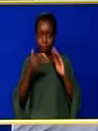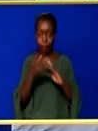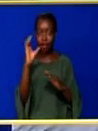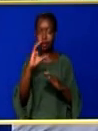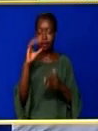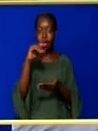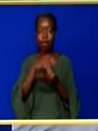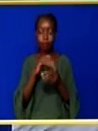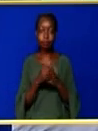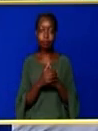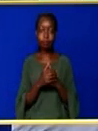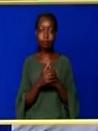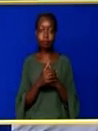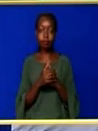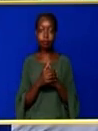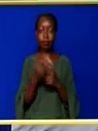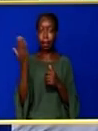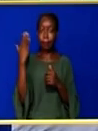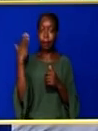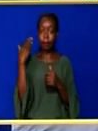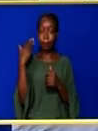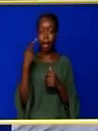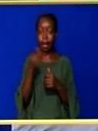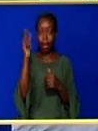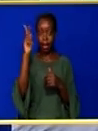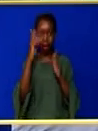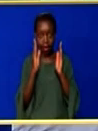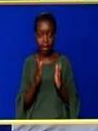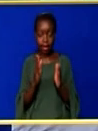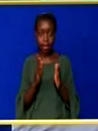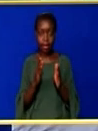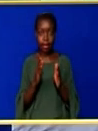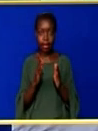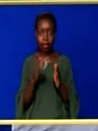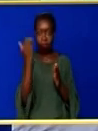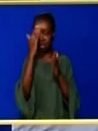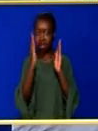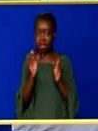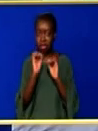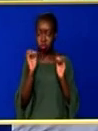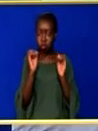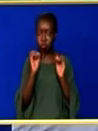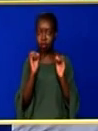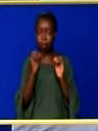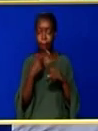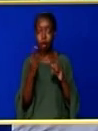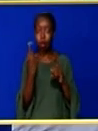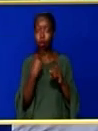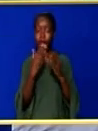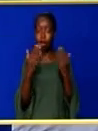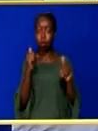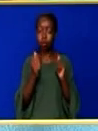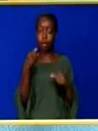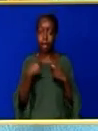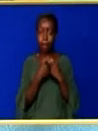that initially you are recognized. Yes. This is not registering. You're not a stranger to this country. This was your country. Yes. But the only thing that happened